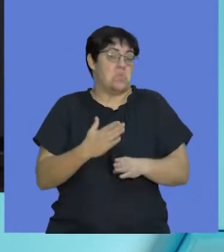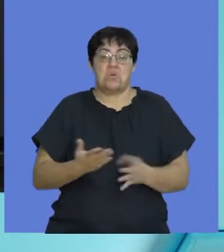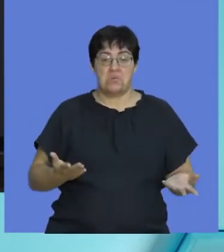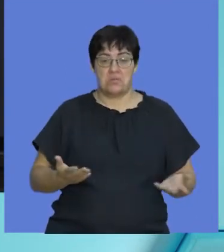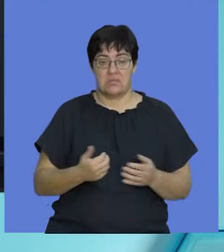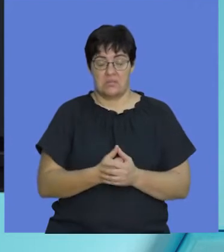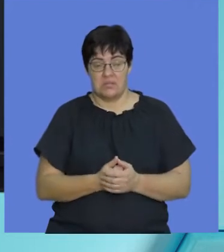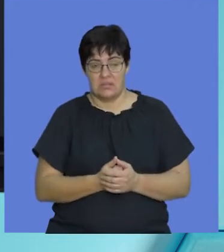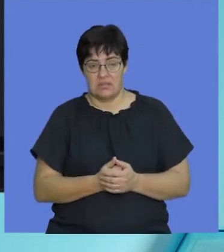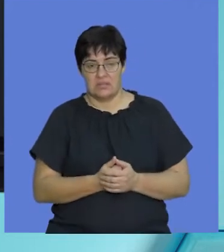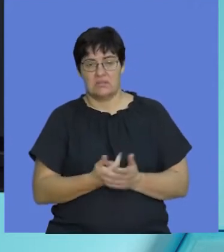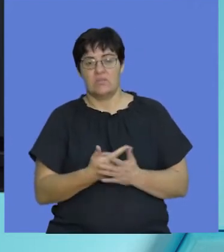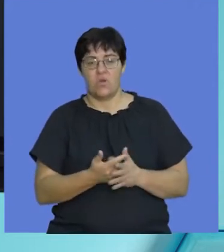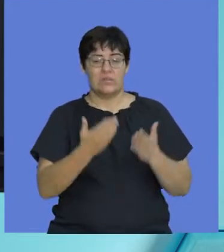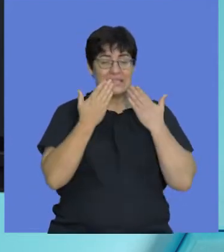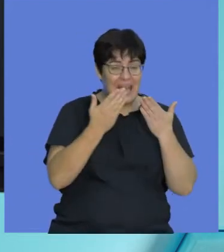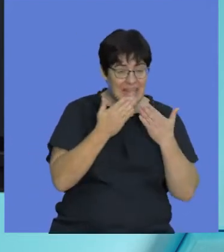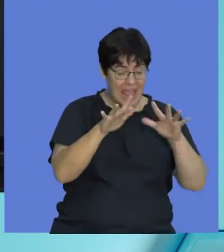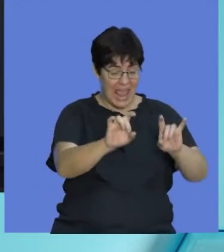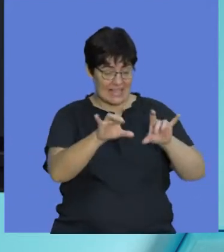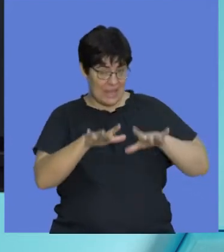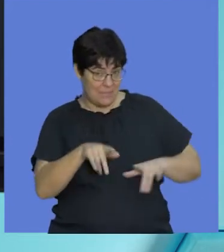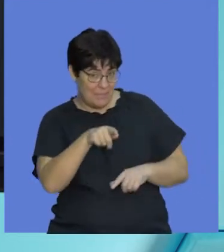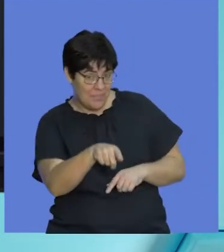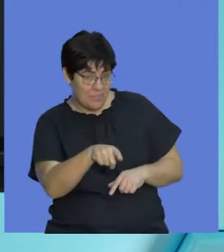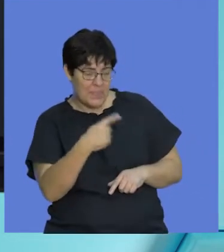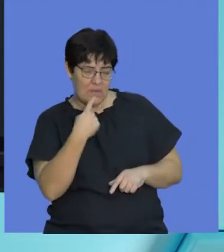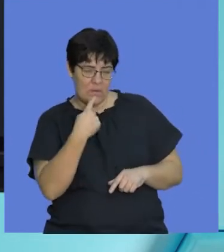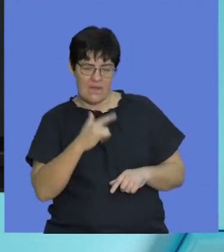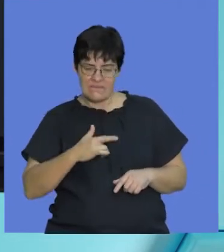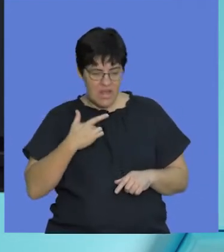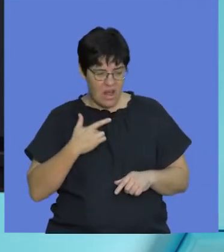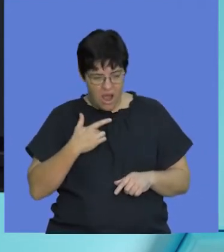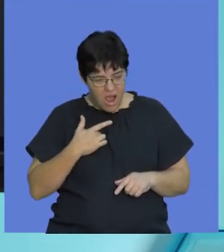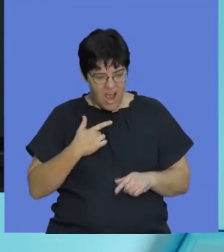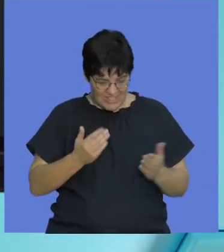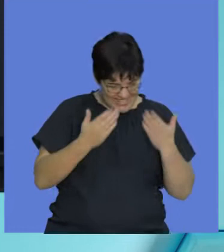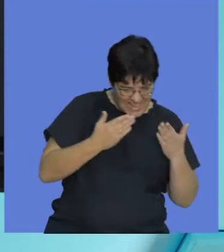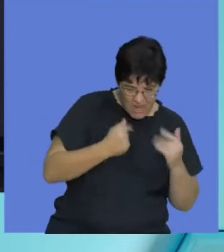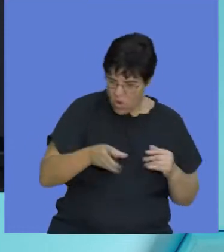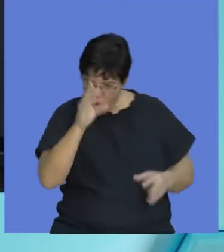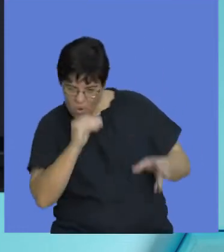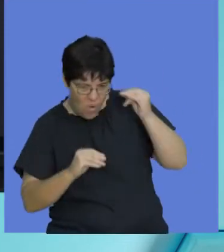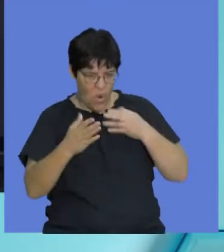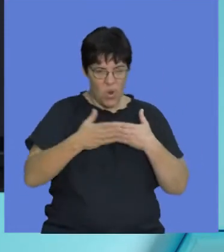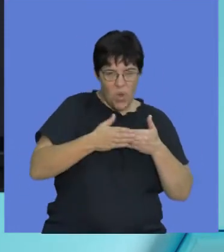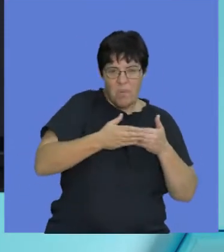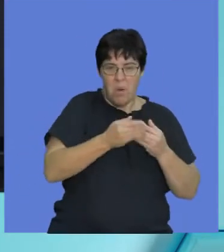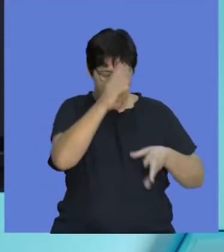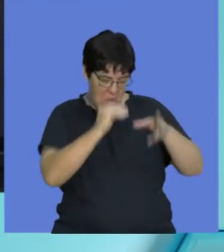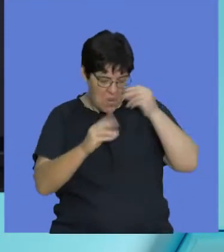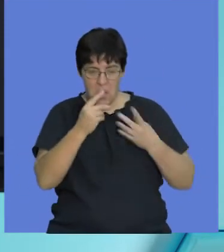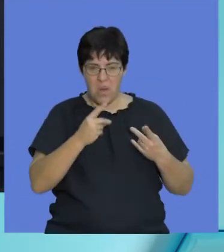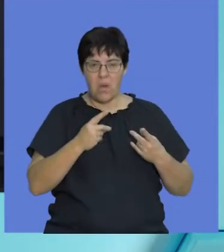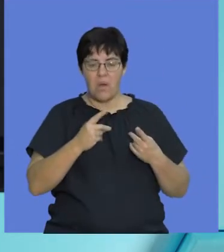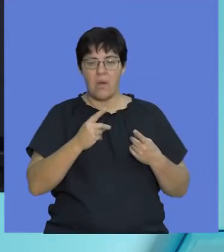So maybe you're studying for an exam and you feel like you've gained momentum because you got a lot done. And